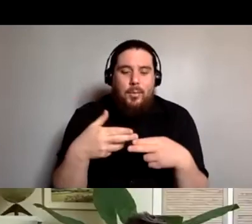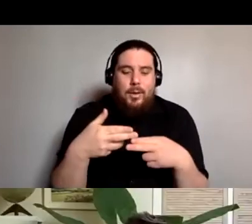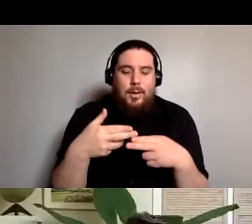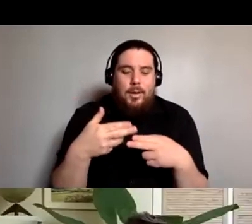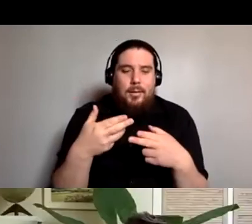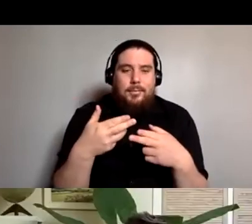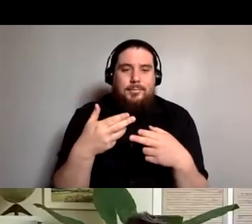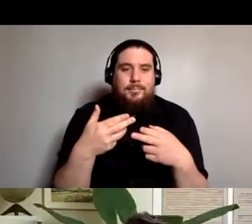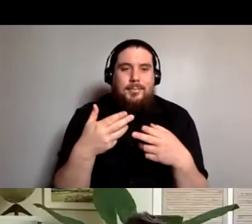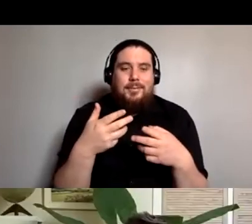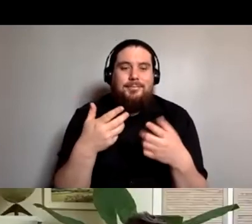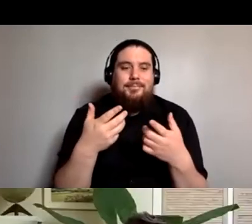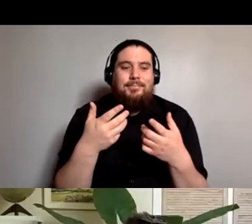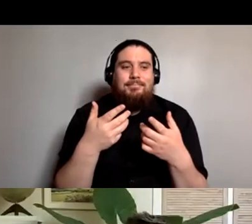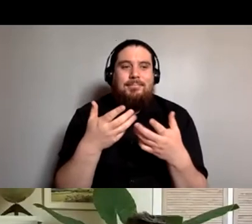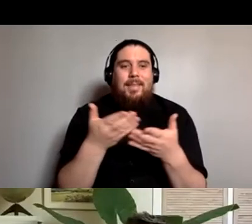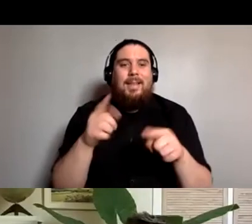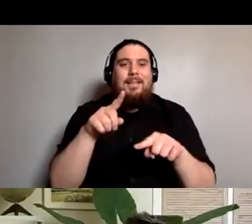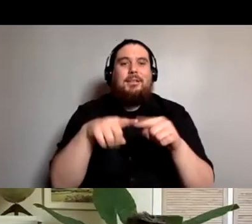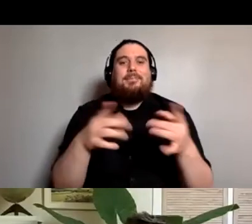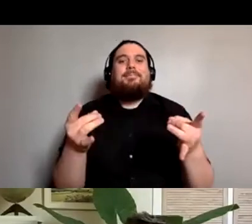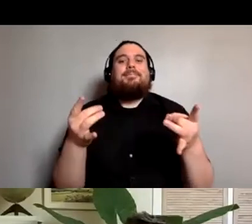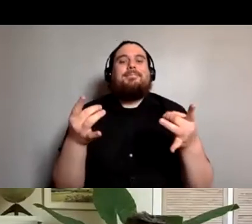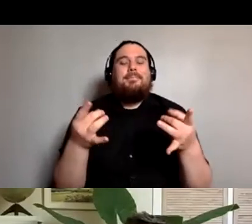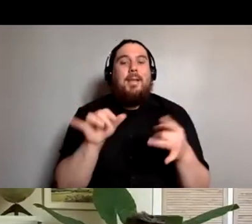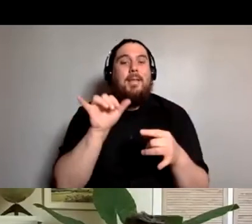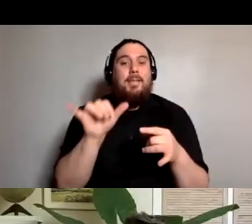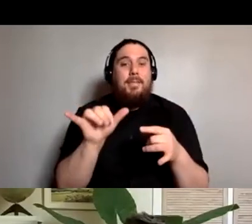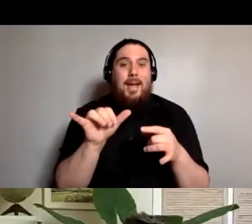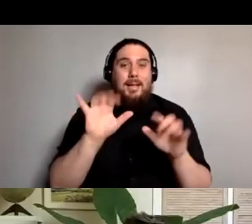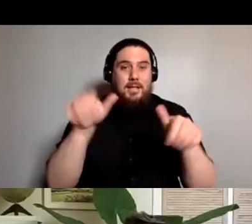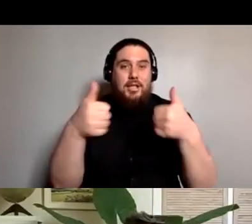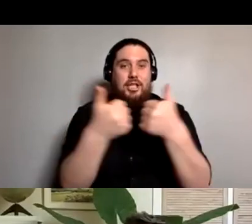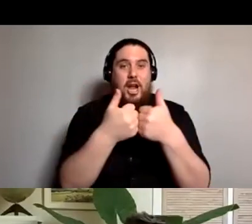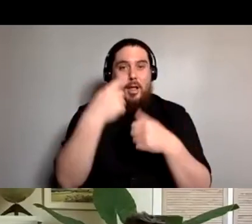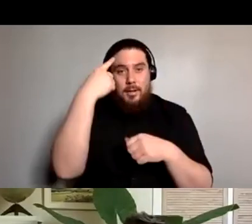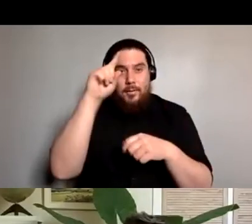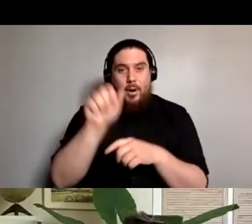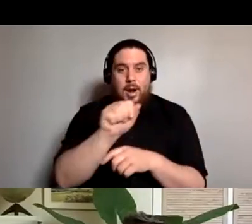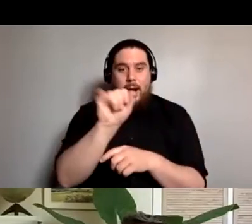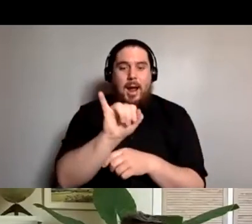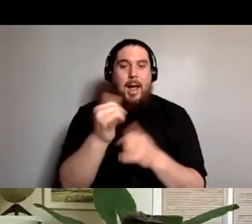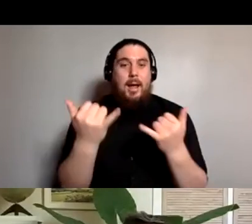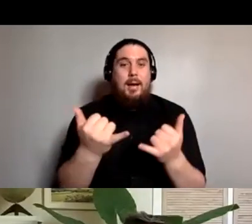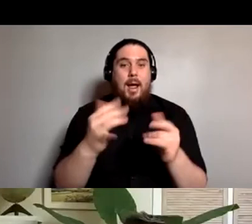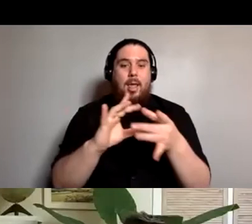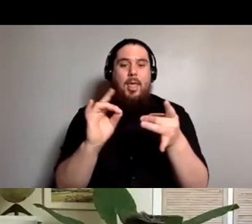intangible attributes, it is the ultimate challenge of AI, right? Because now you're talking about something you